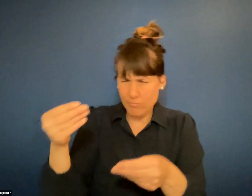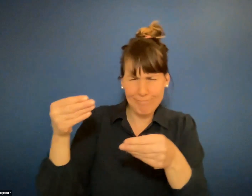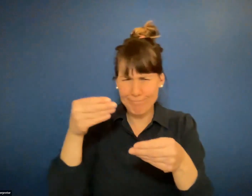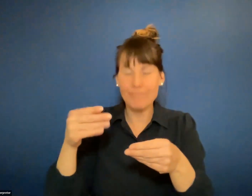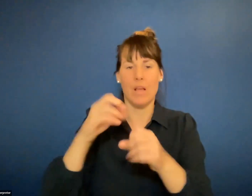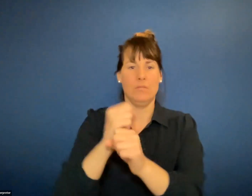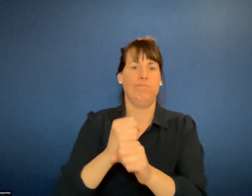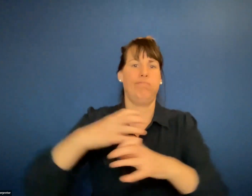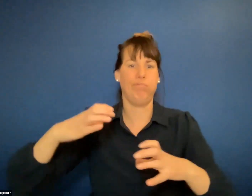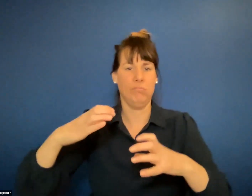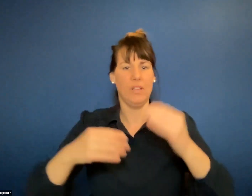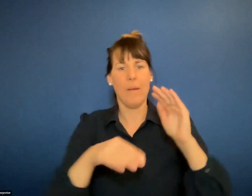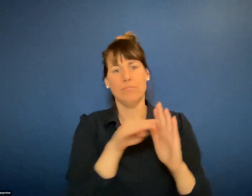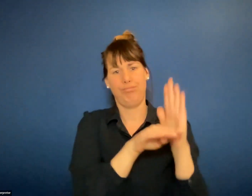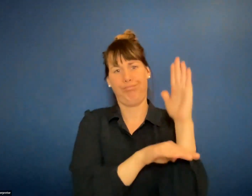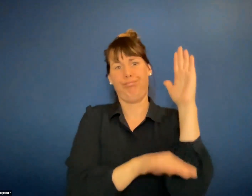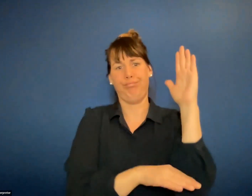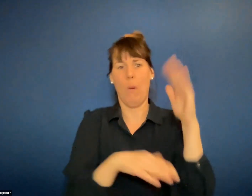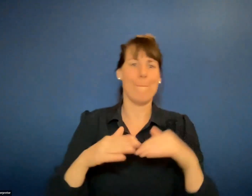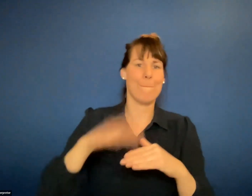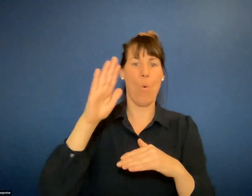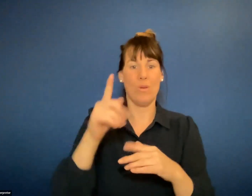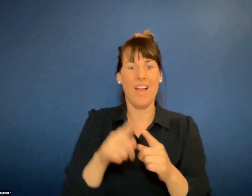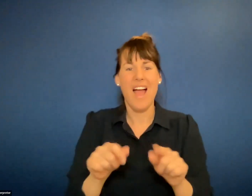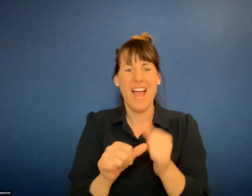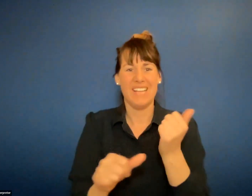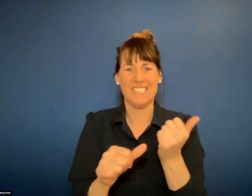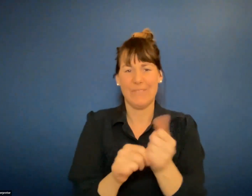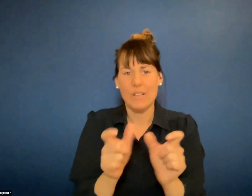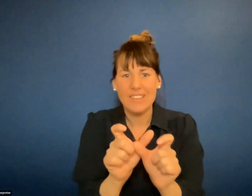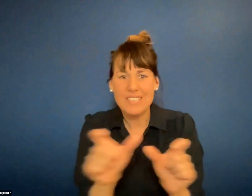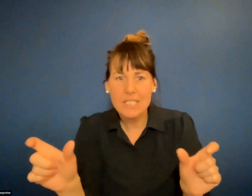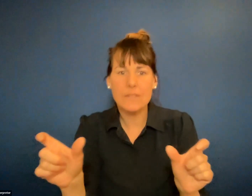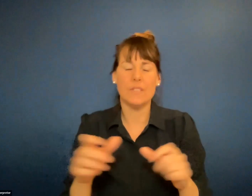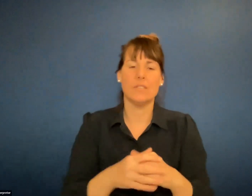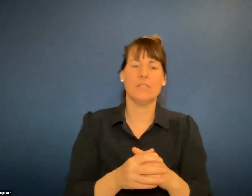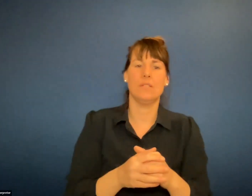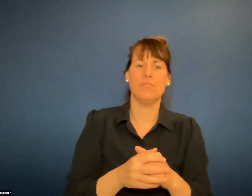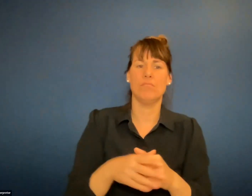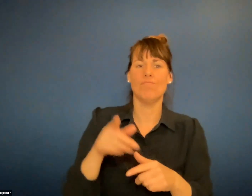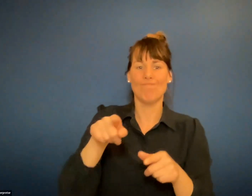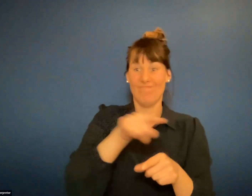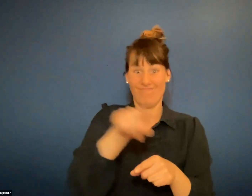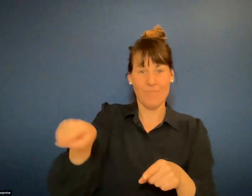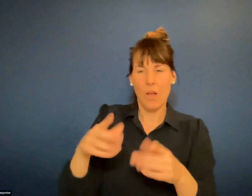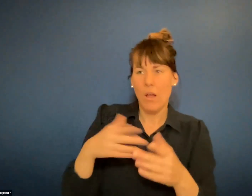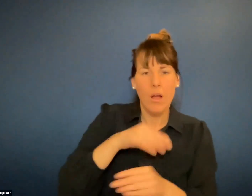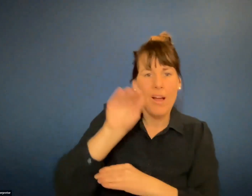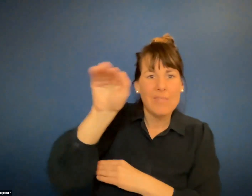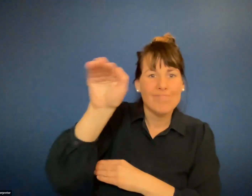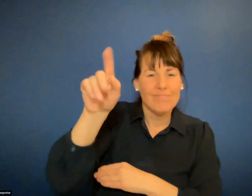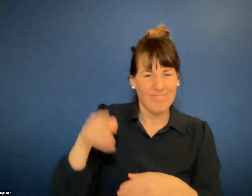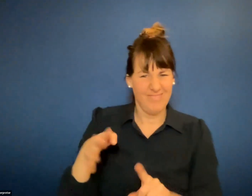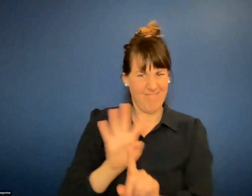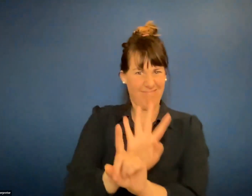inputs from our stakeholders, from patients, and from the experts. And